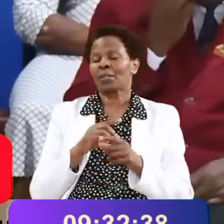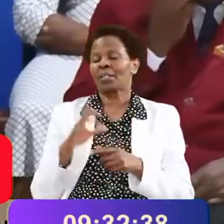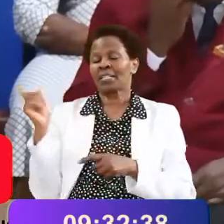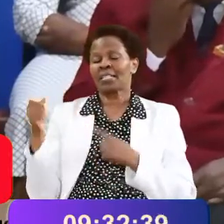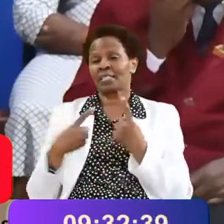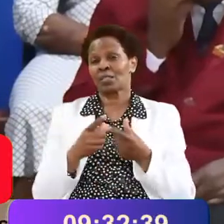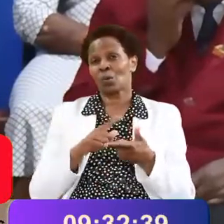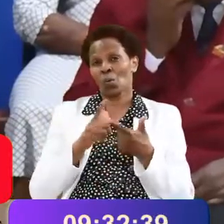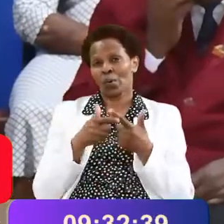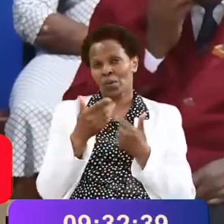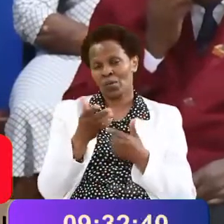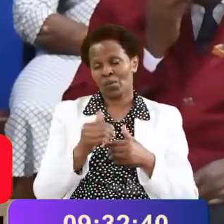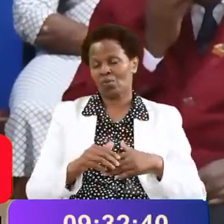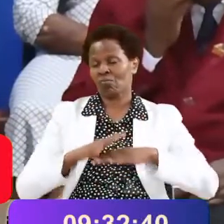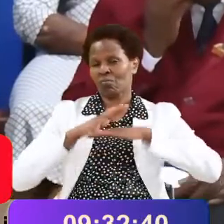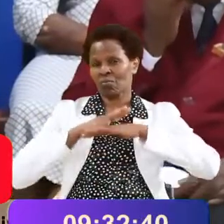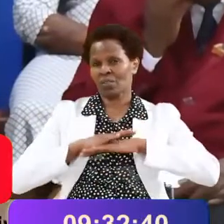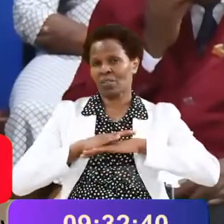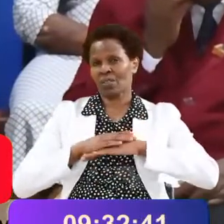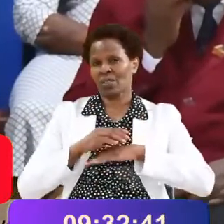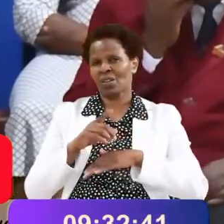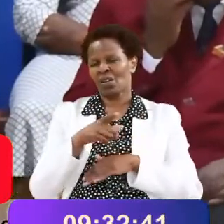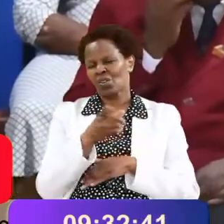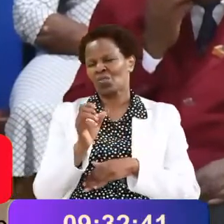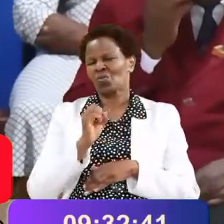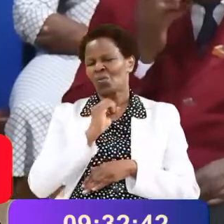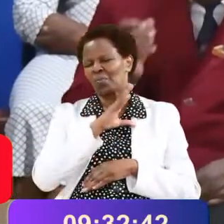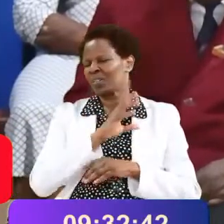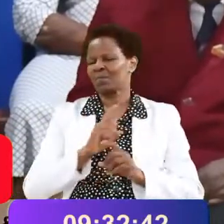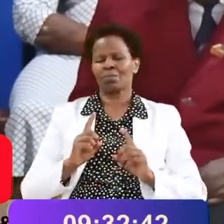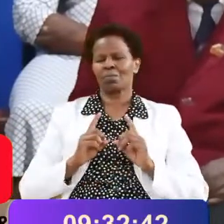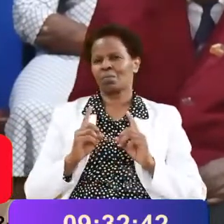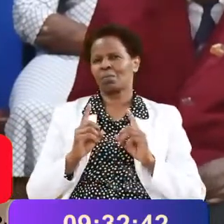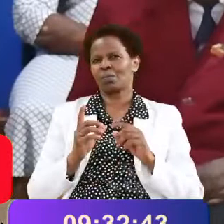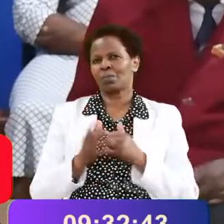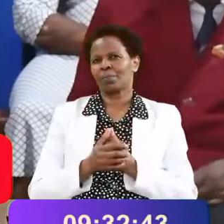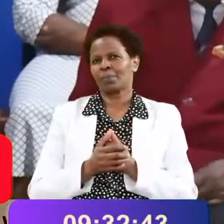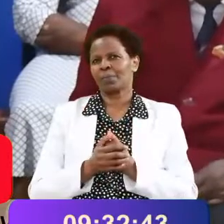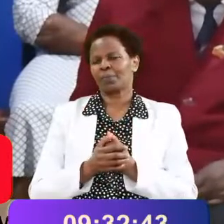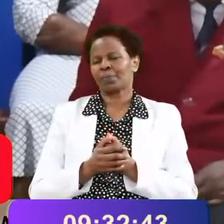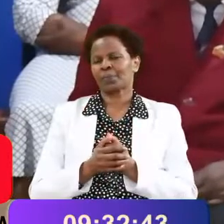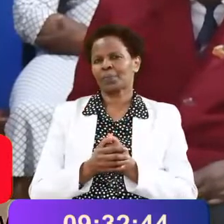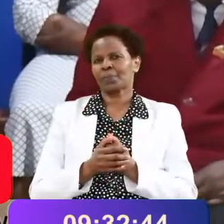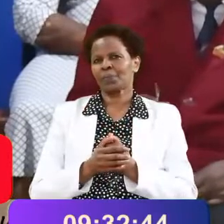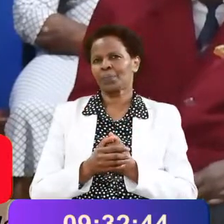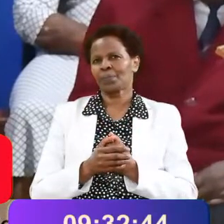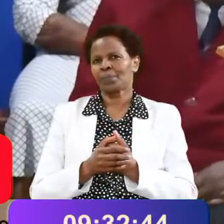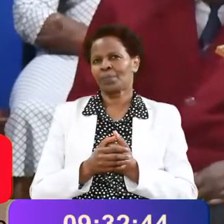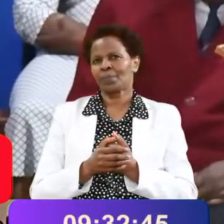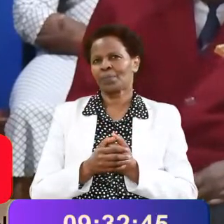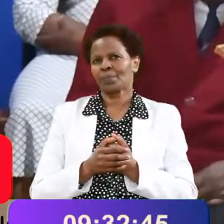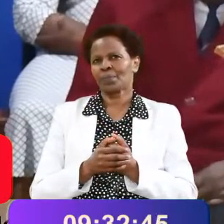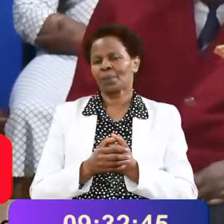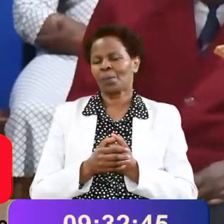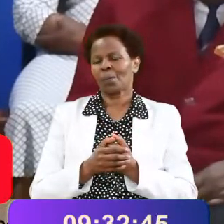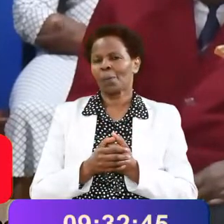not complain. Having looked at contentment, now we can go to number three, reconciliation.